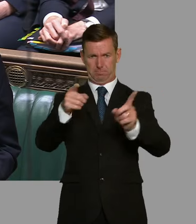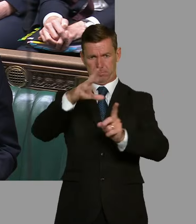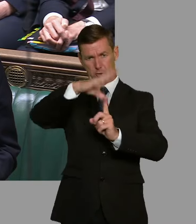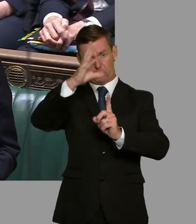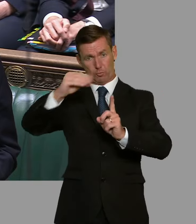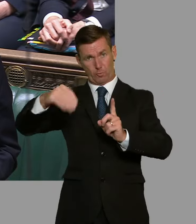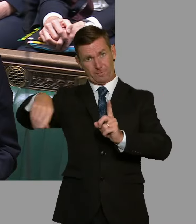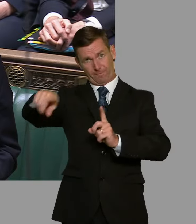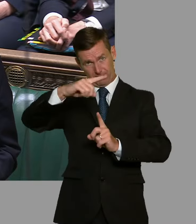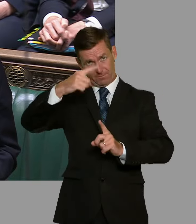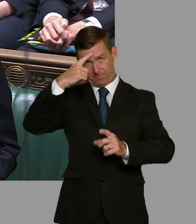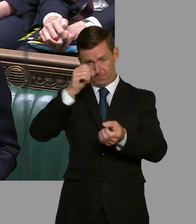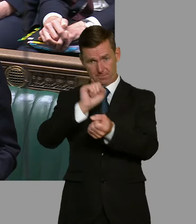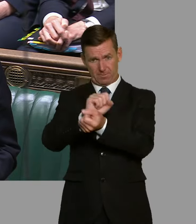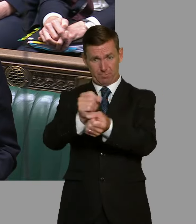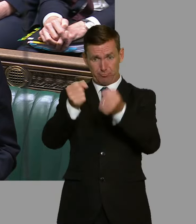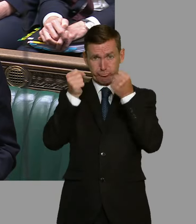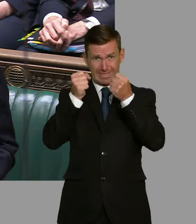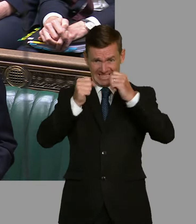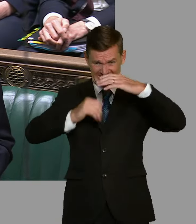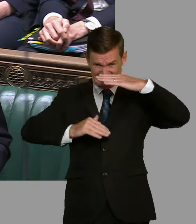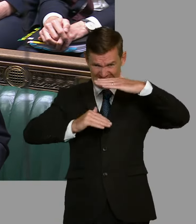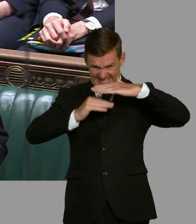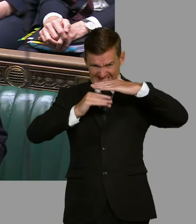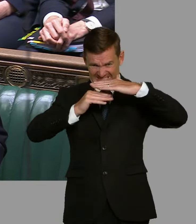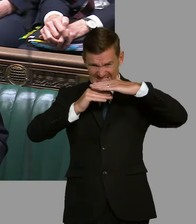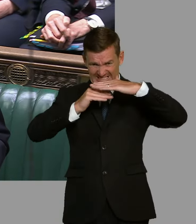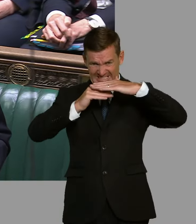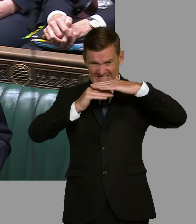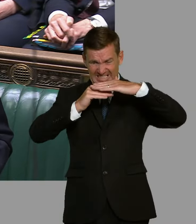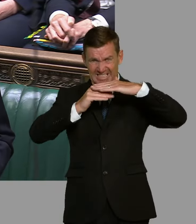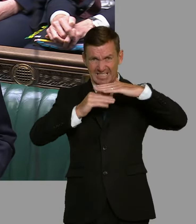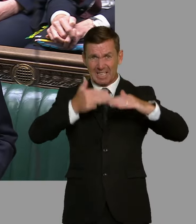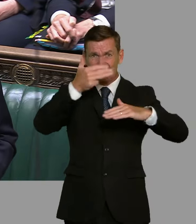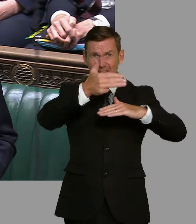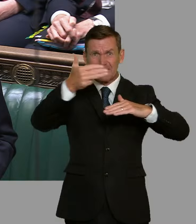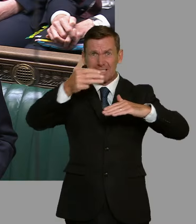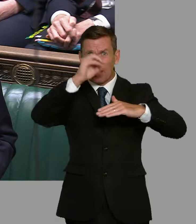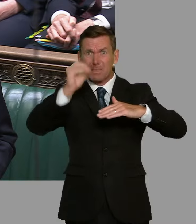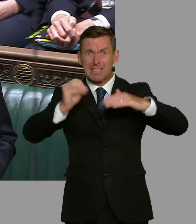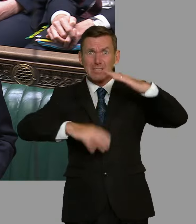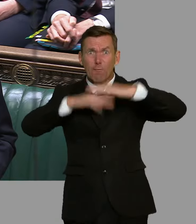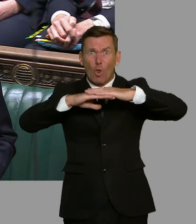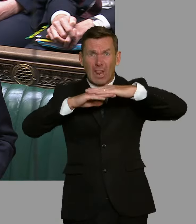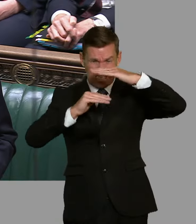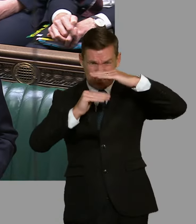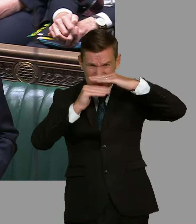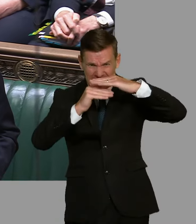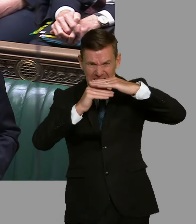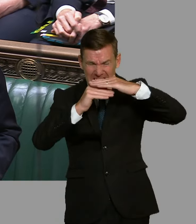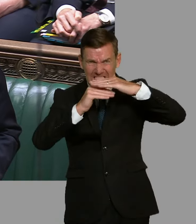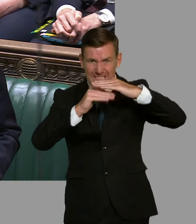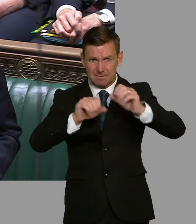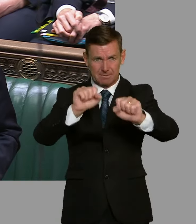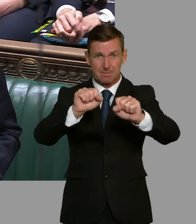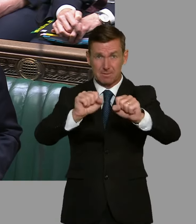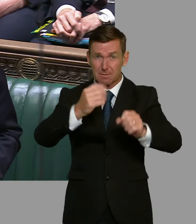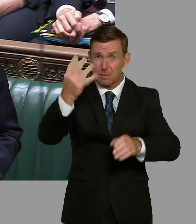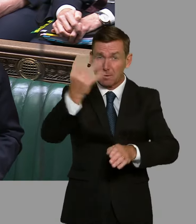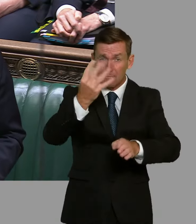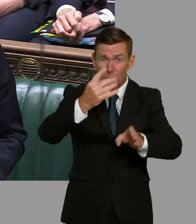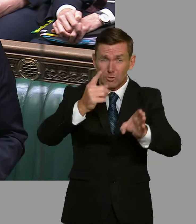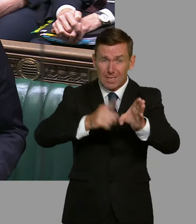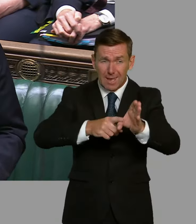at 99% capacity because in 14 long years they only added just 500